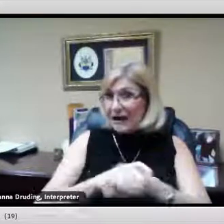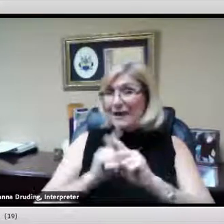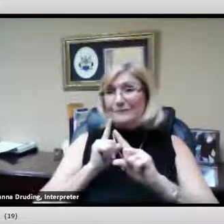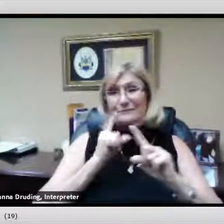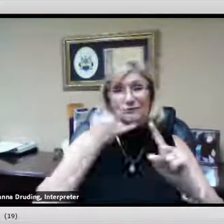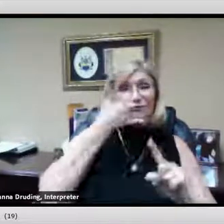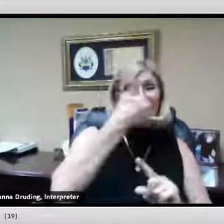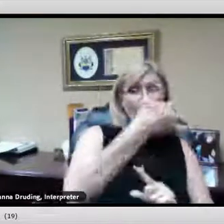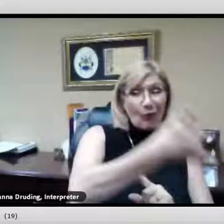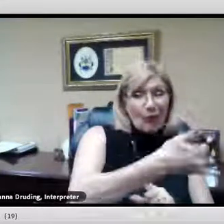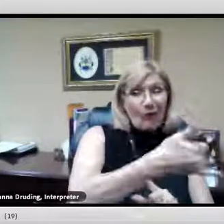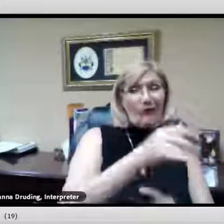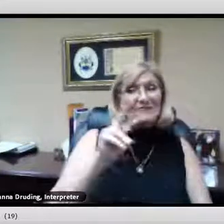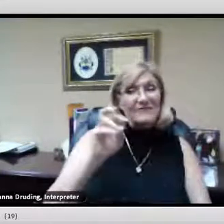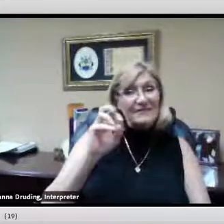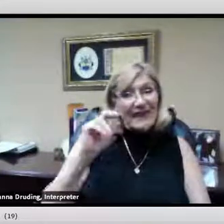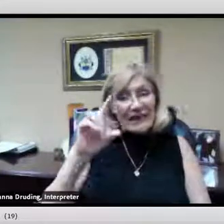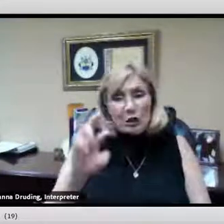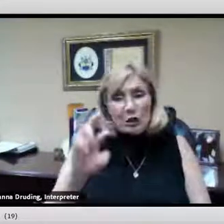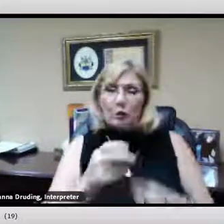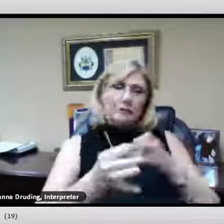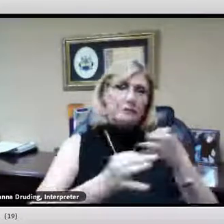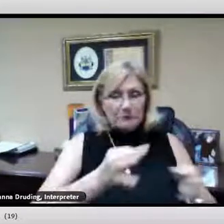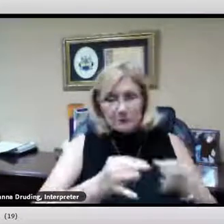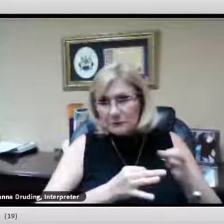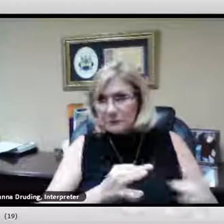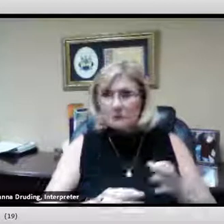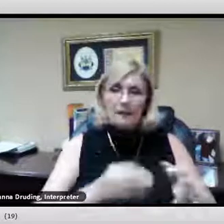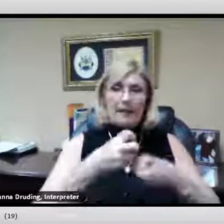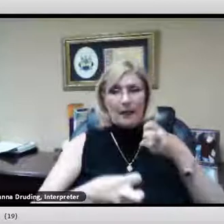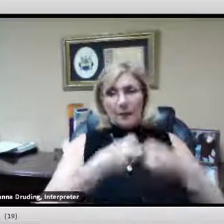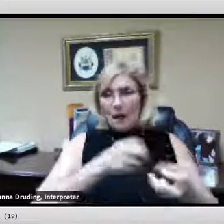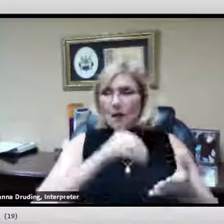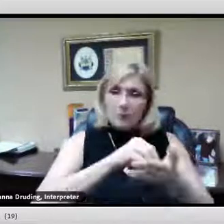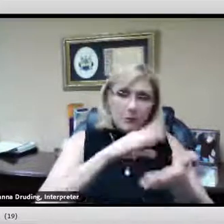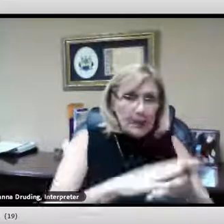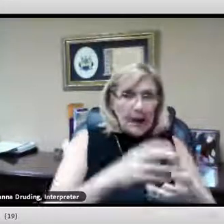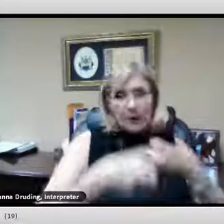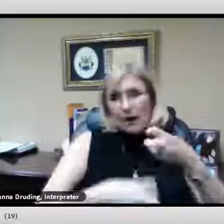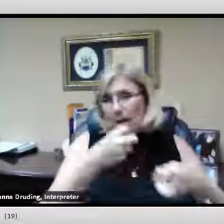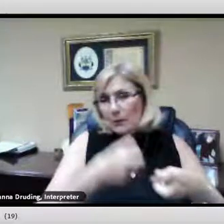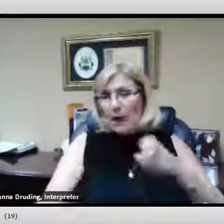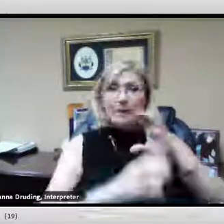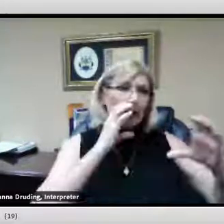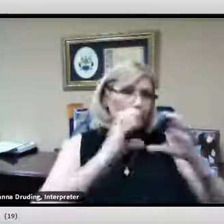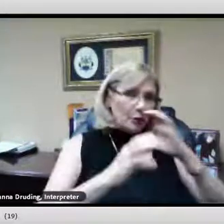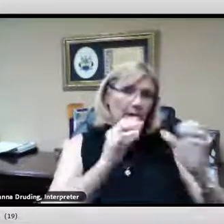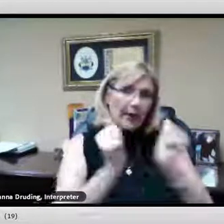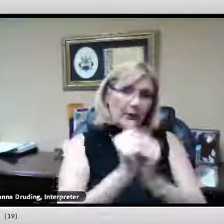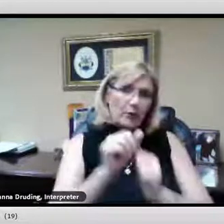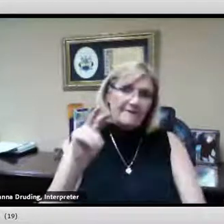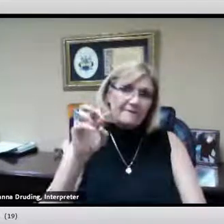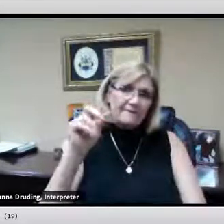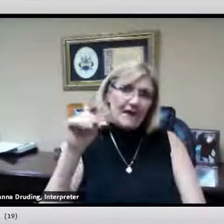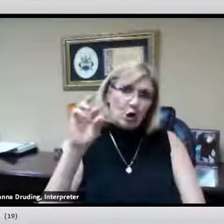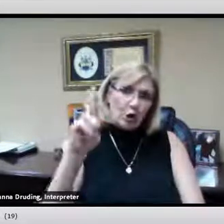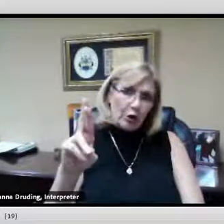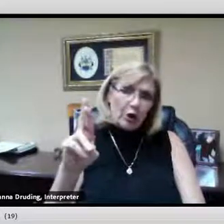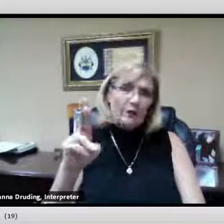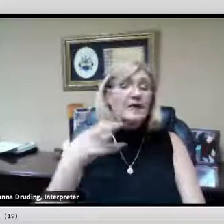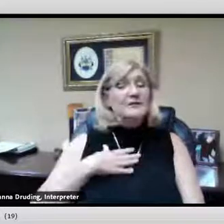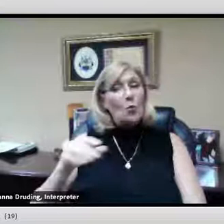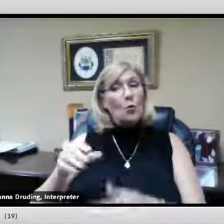trouble of opening a call with a vendor, explaining the problem, documenting the problem, and communicating with the vendor. So I try first